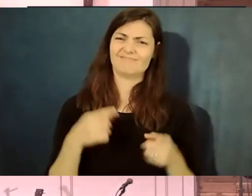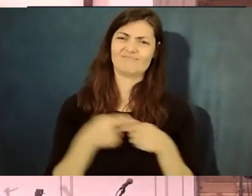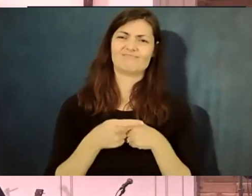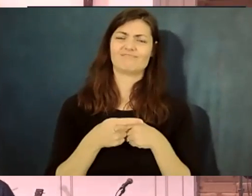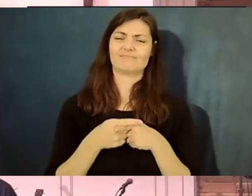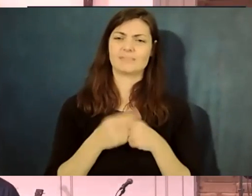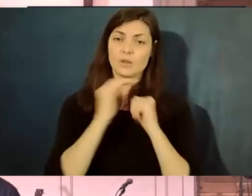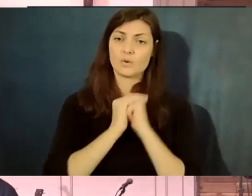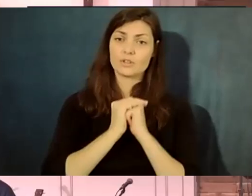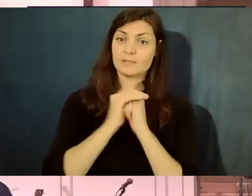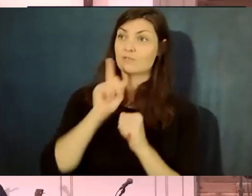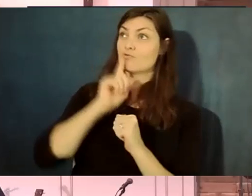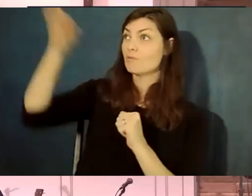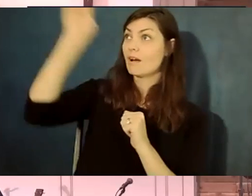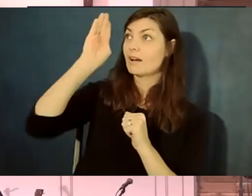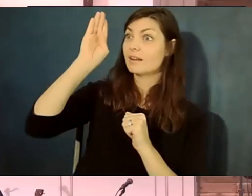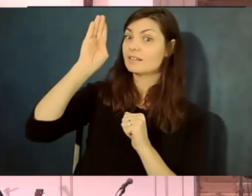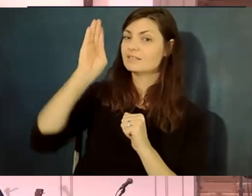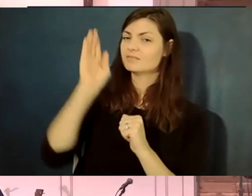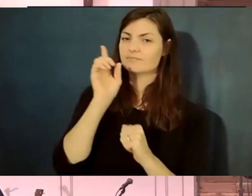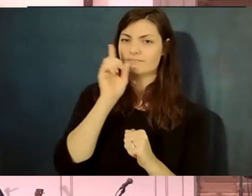They're worshiping the true God in a false way.